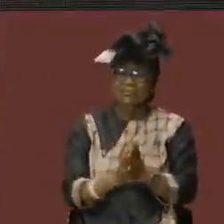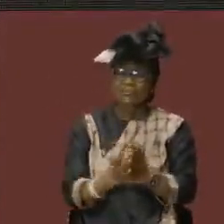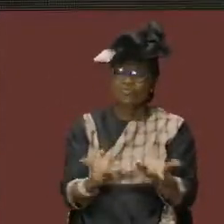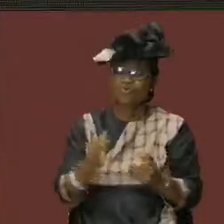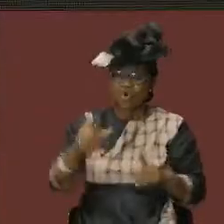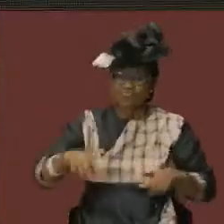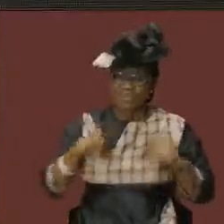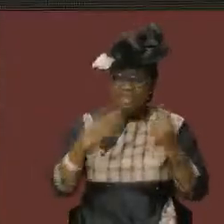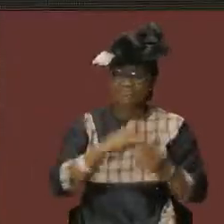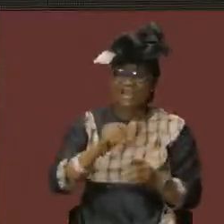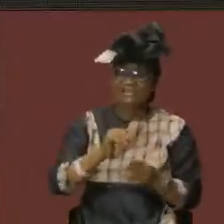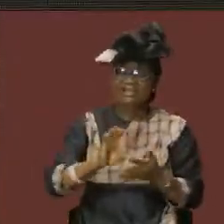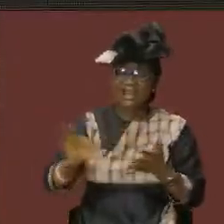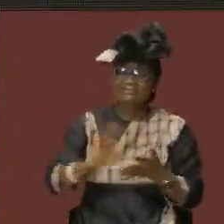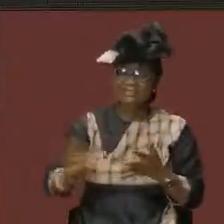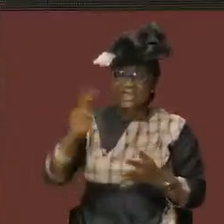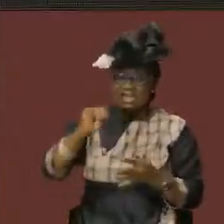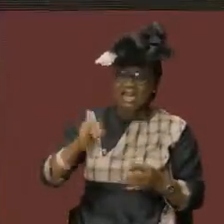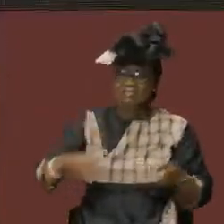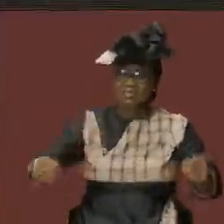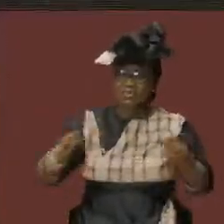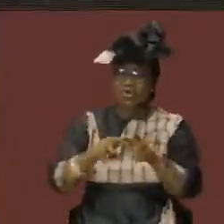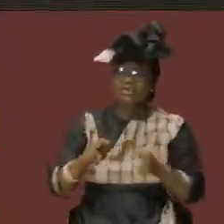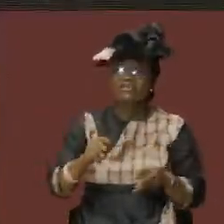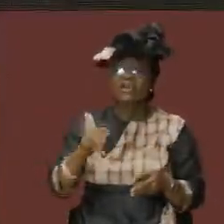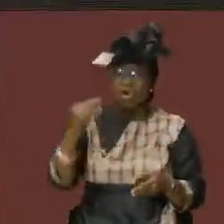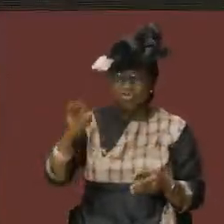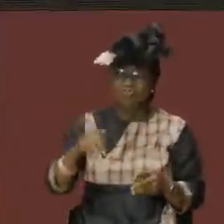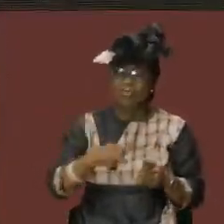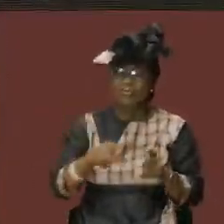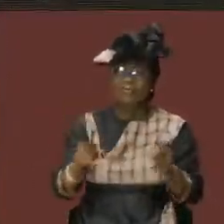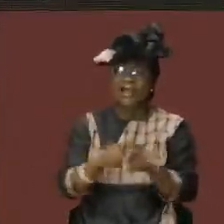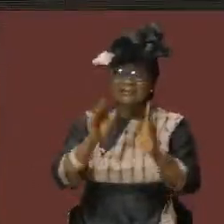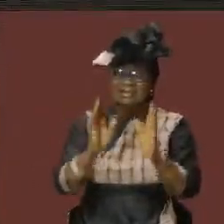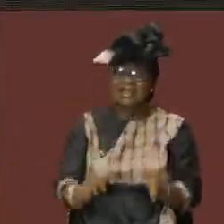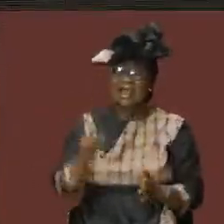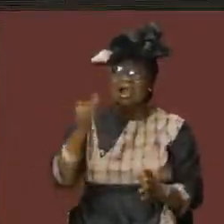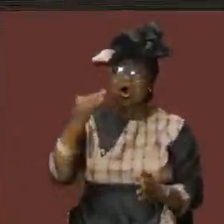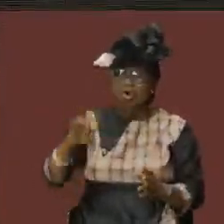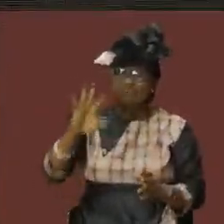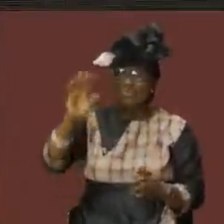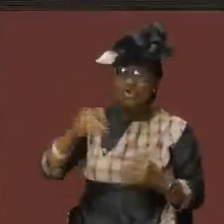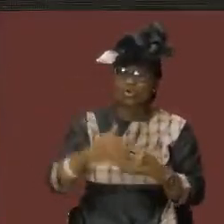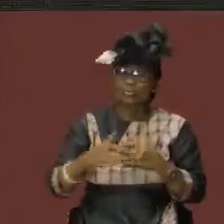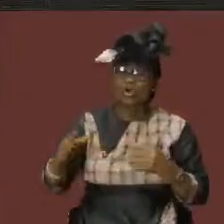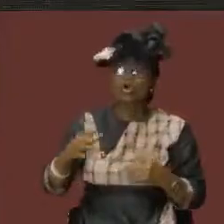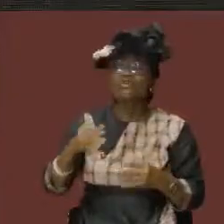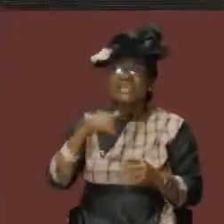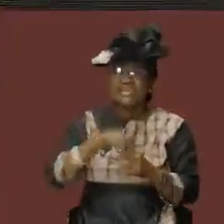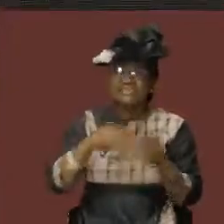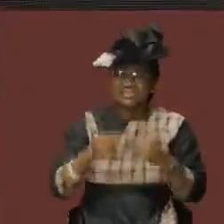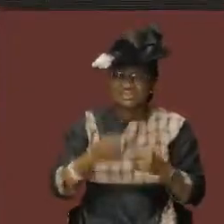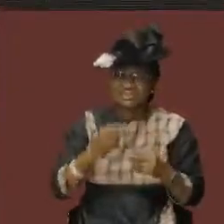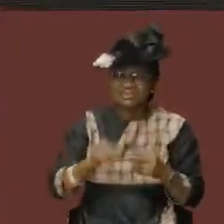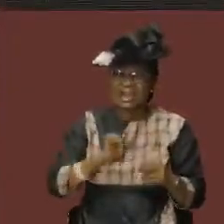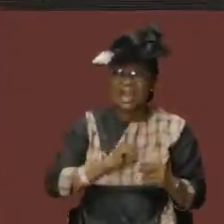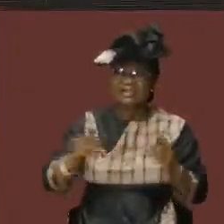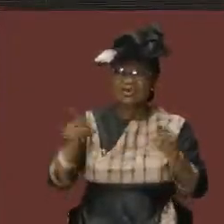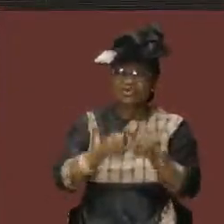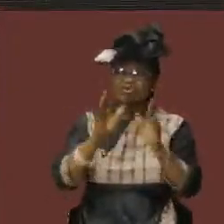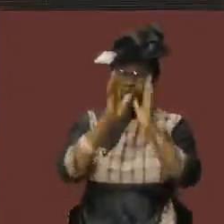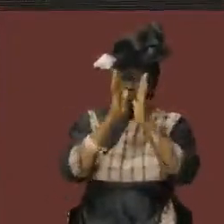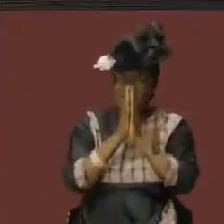them worthy to be partakers of your body and your blood in Jesus' name. I'm also praying, Lord